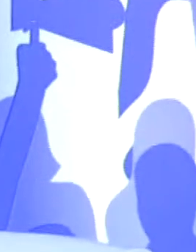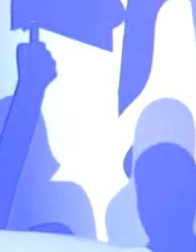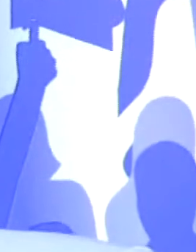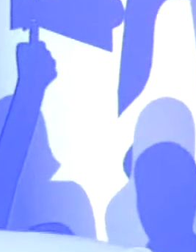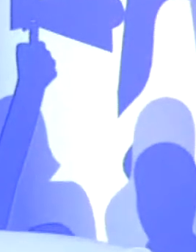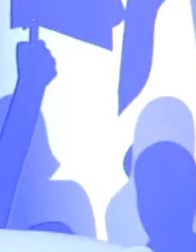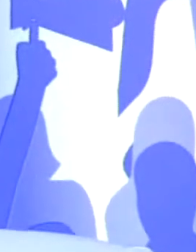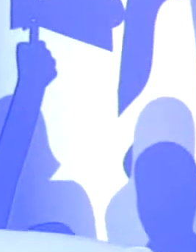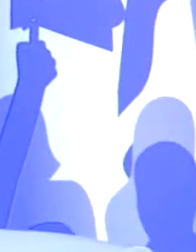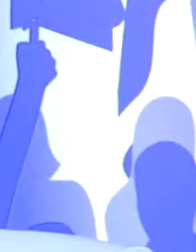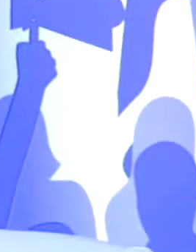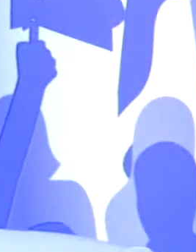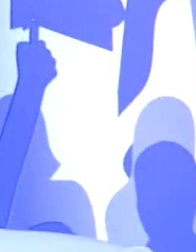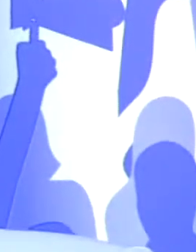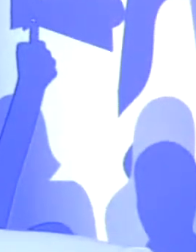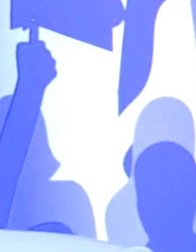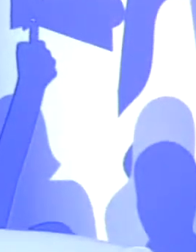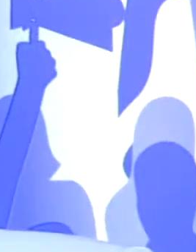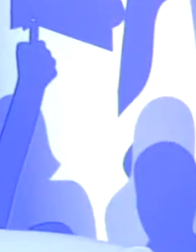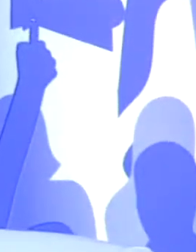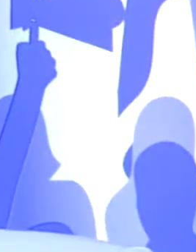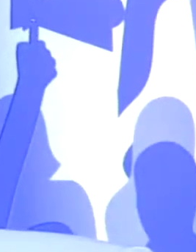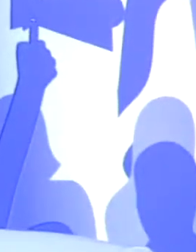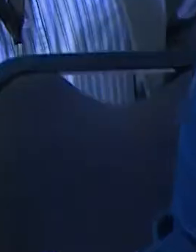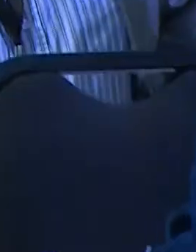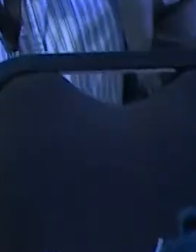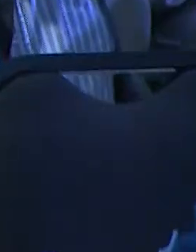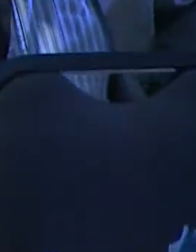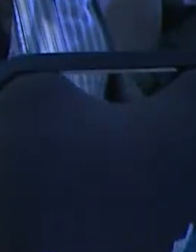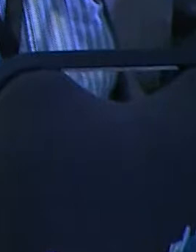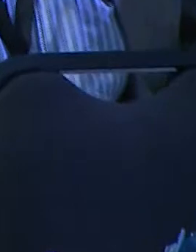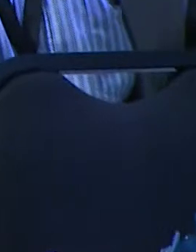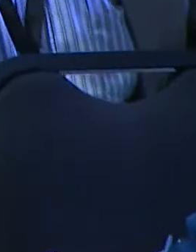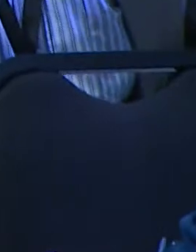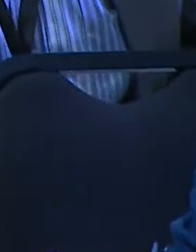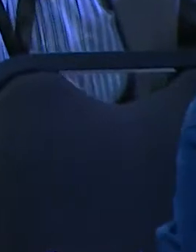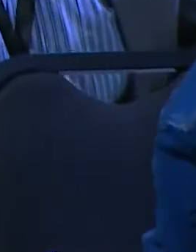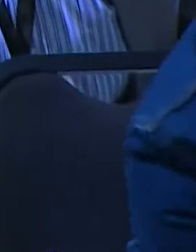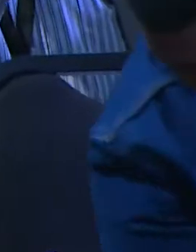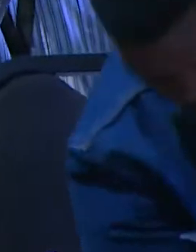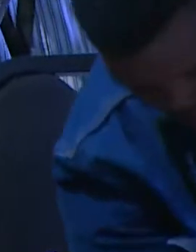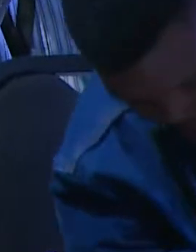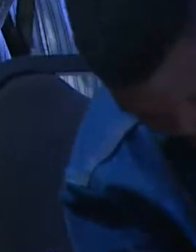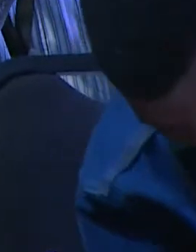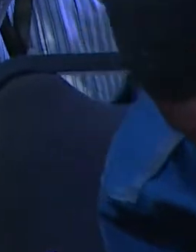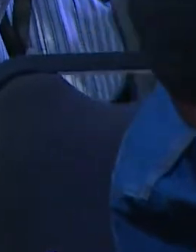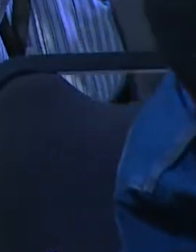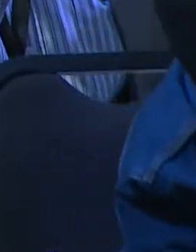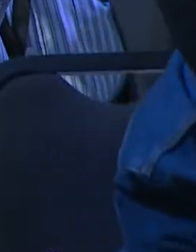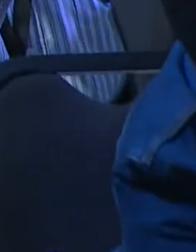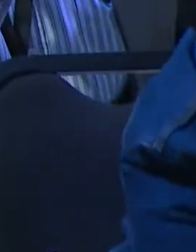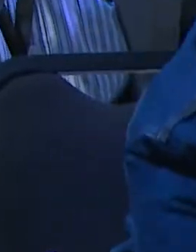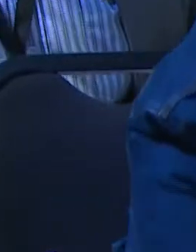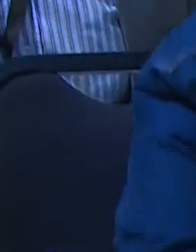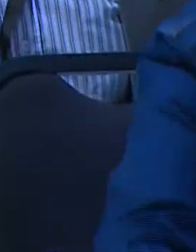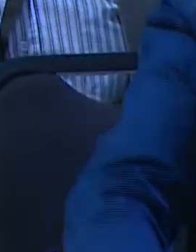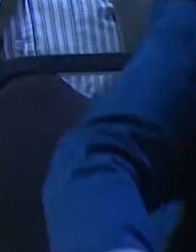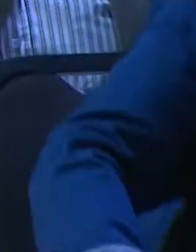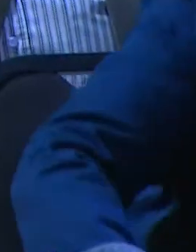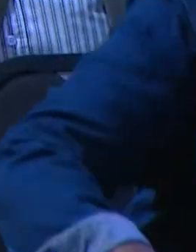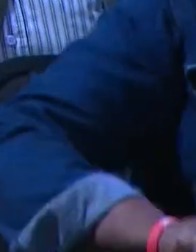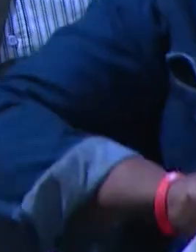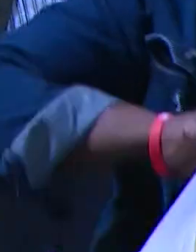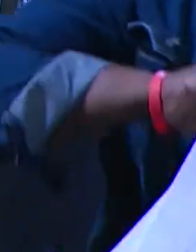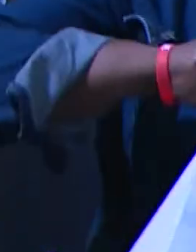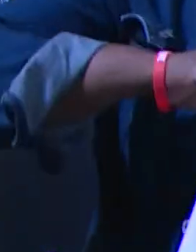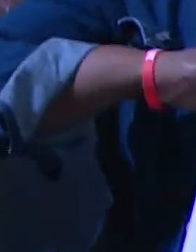policies, laws, and having monitoring and evaluation approaches. You have heard him say he listened to you and